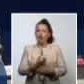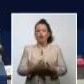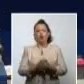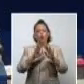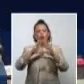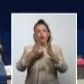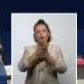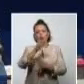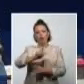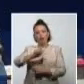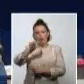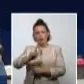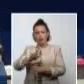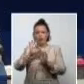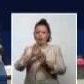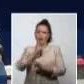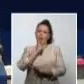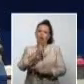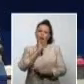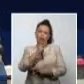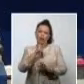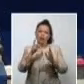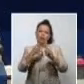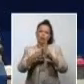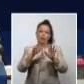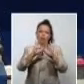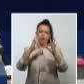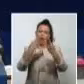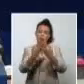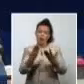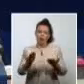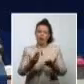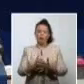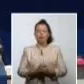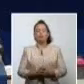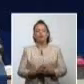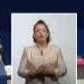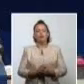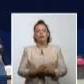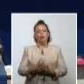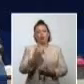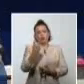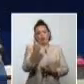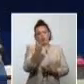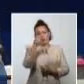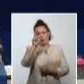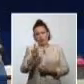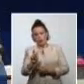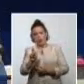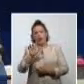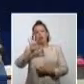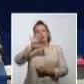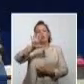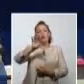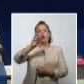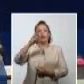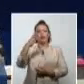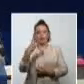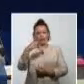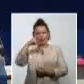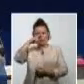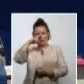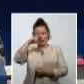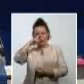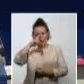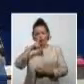blood pressure, who had been admitted to the General Julio Aristegui Hospital in Cardenas, Matanzas, and he had